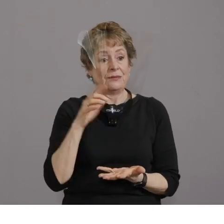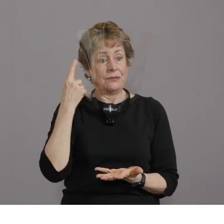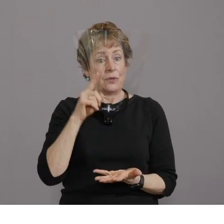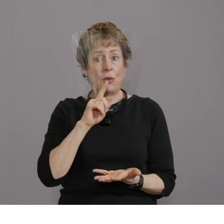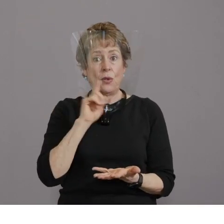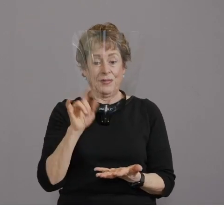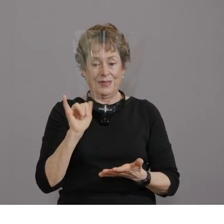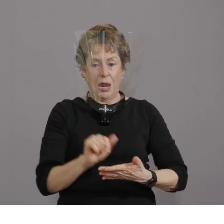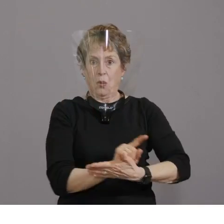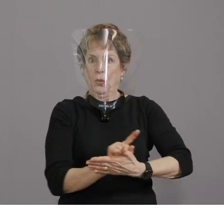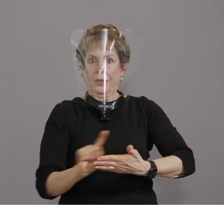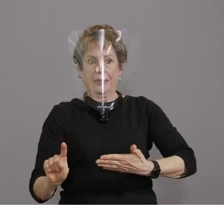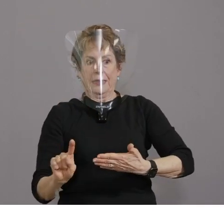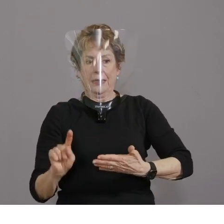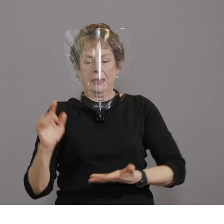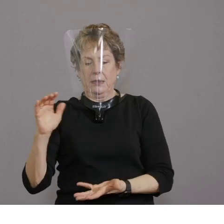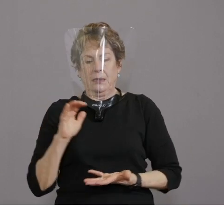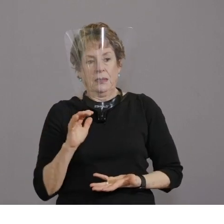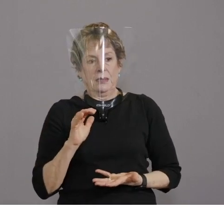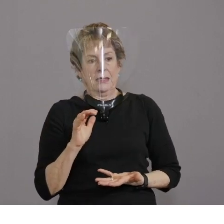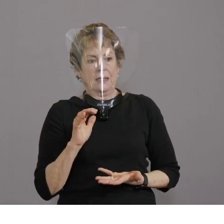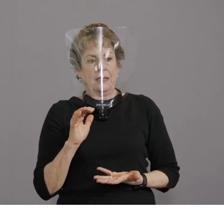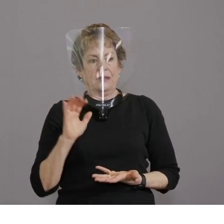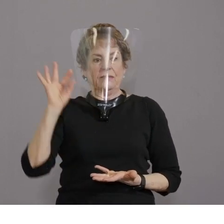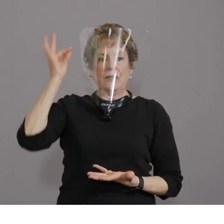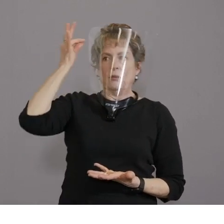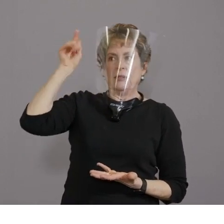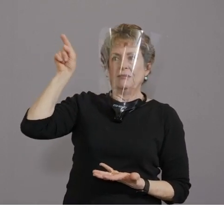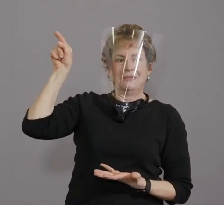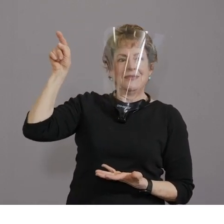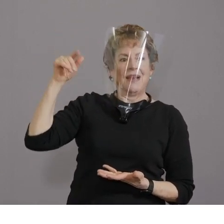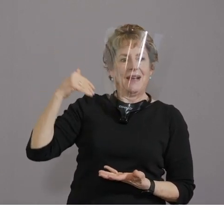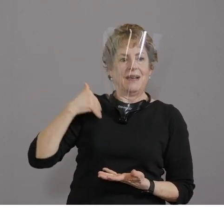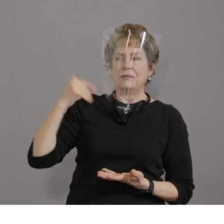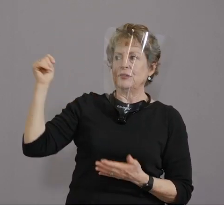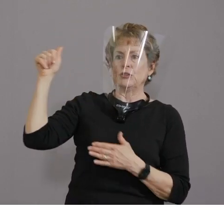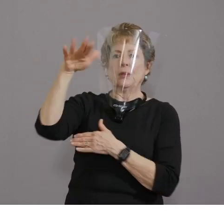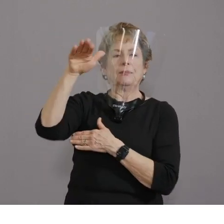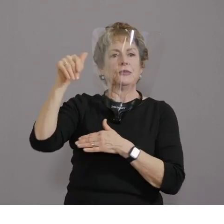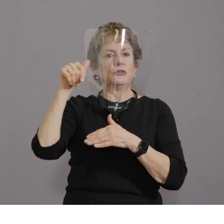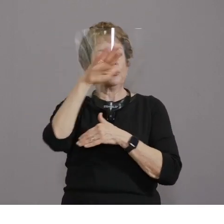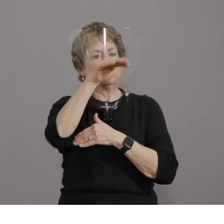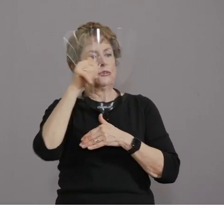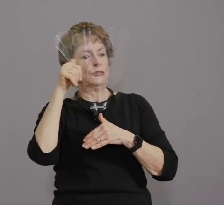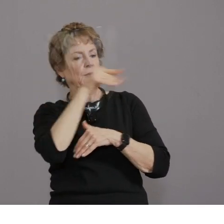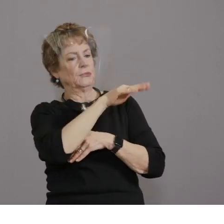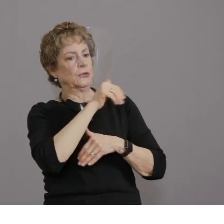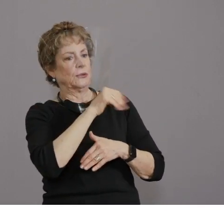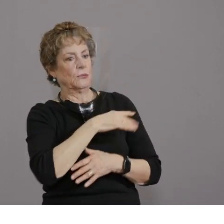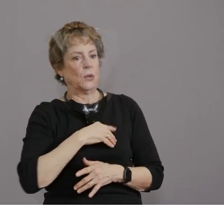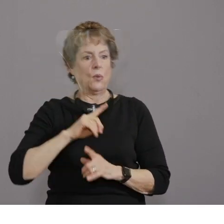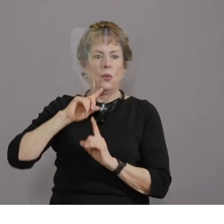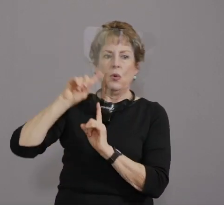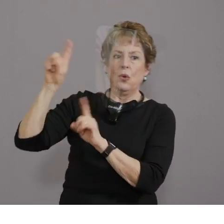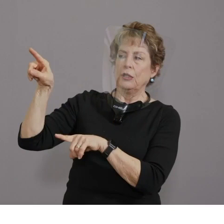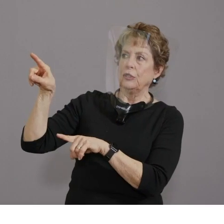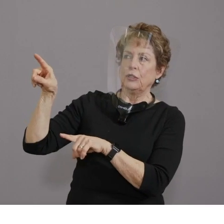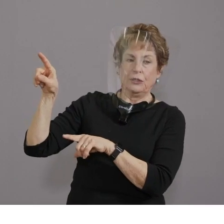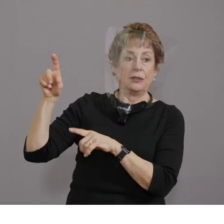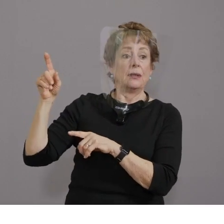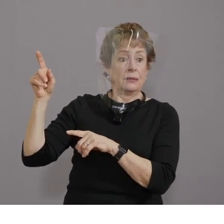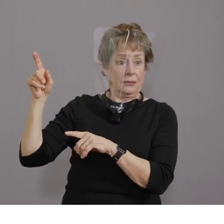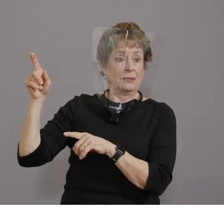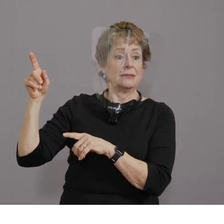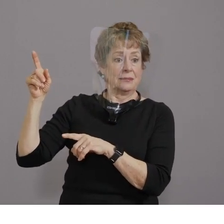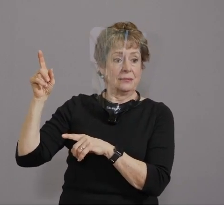those orders directly to the providers that we have ordered on behalf of. As vaccine becomes more and more available,